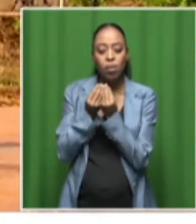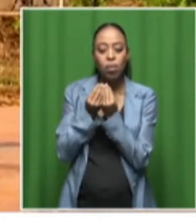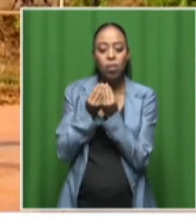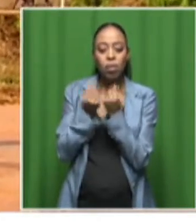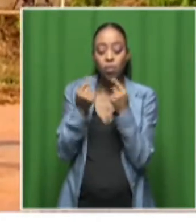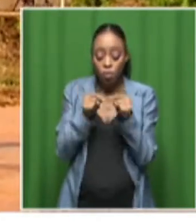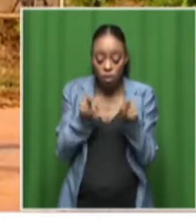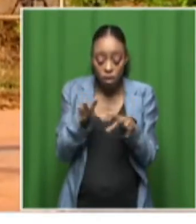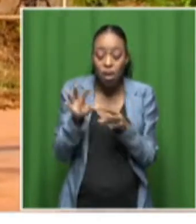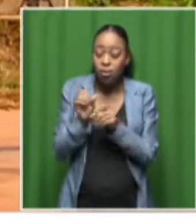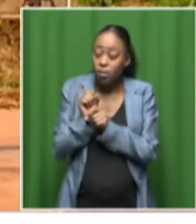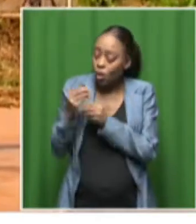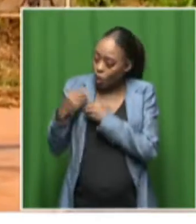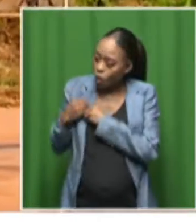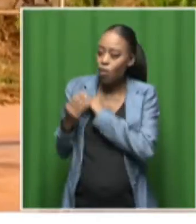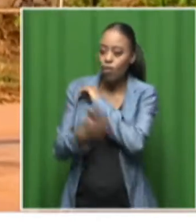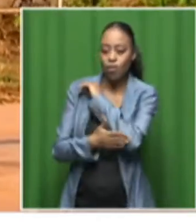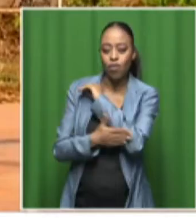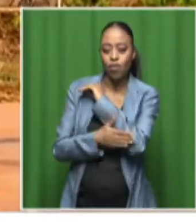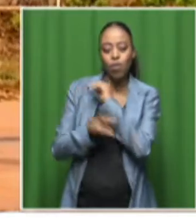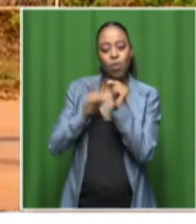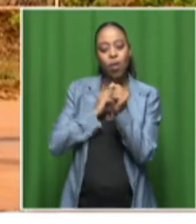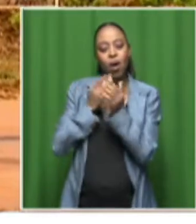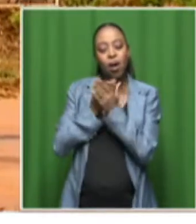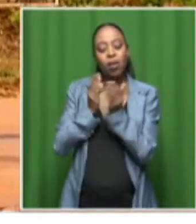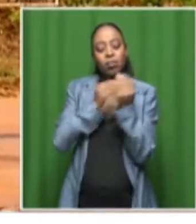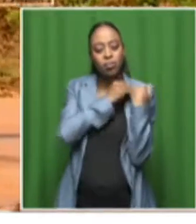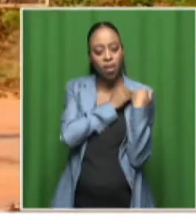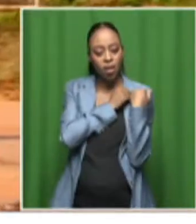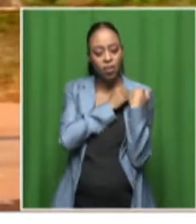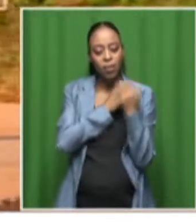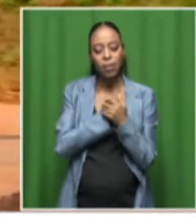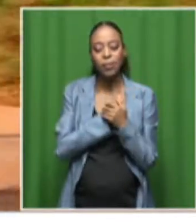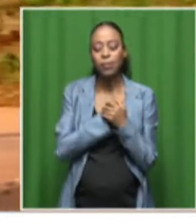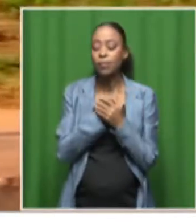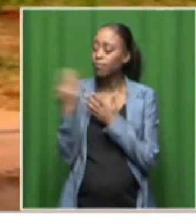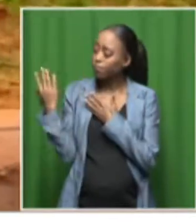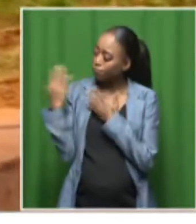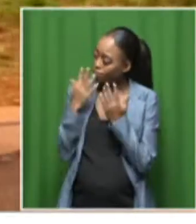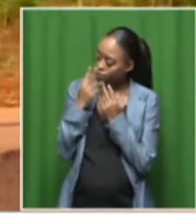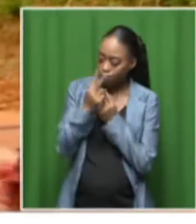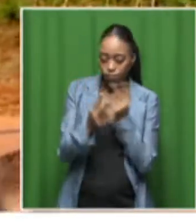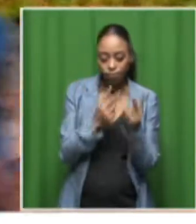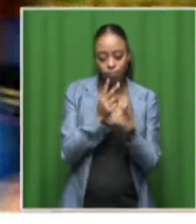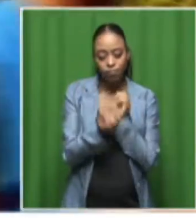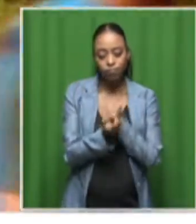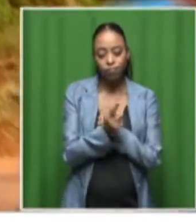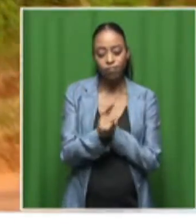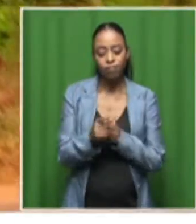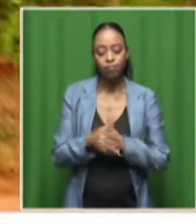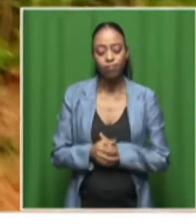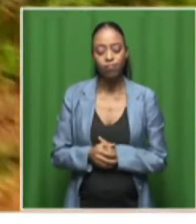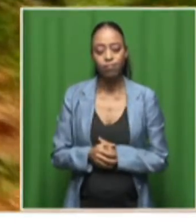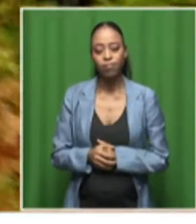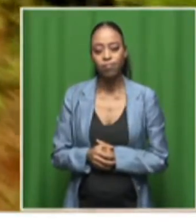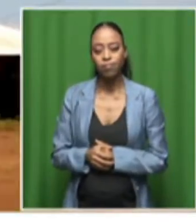own country to find some solitude. So come with us as we go into Kurane.